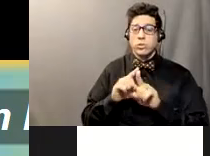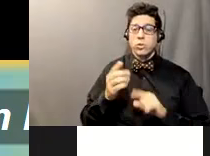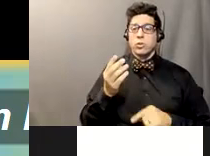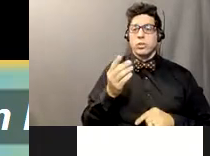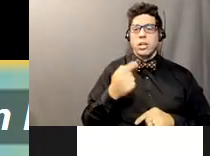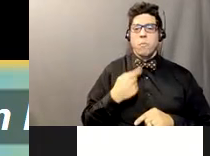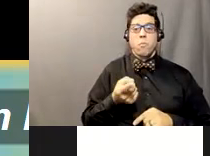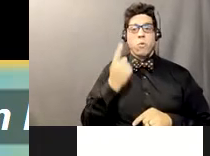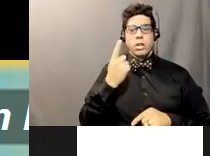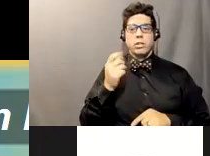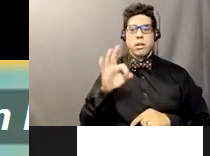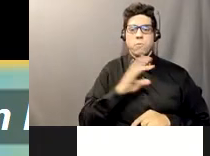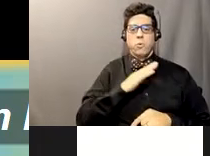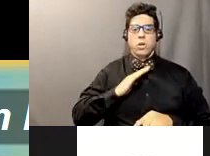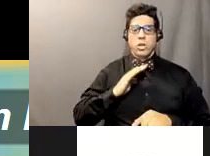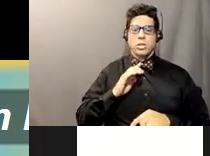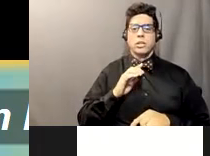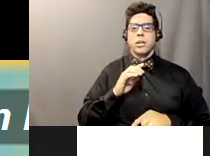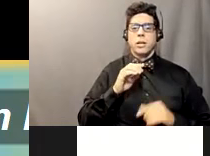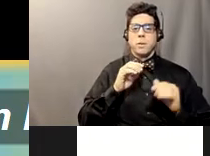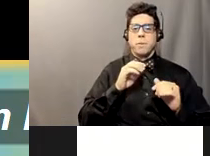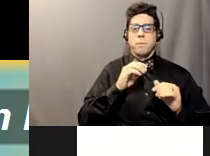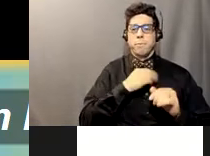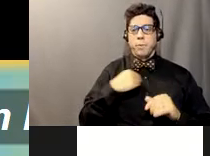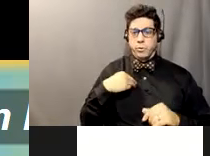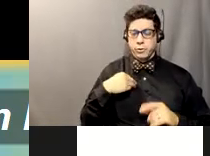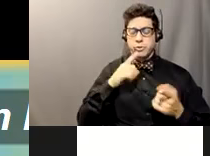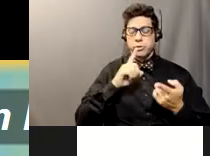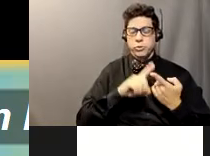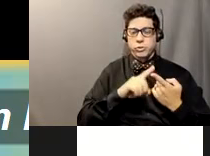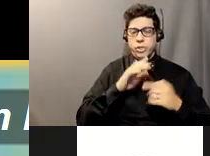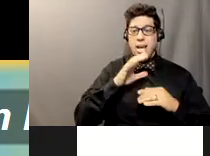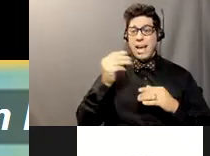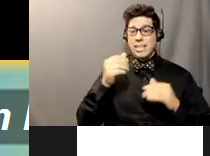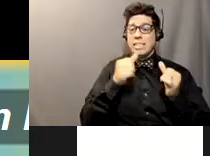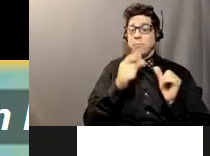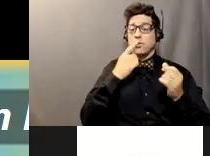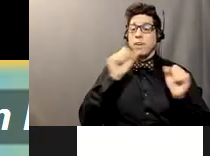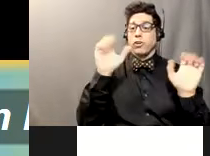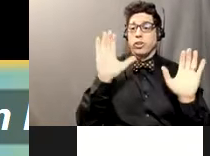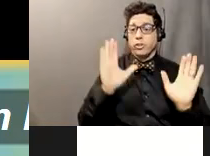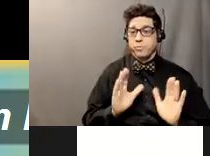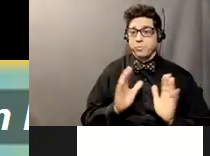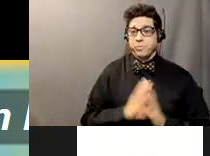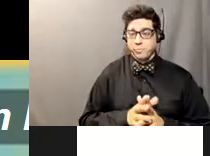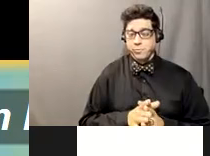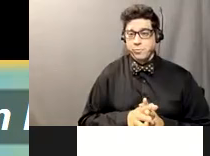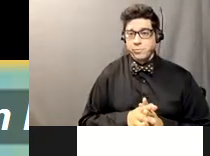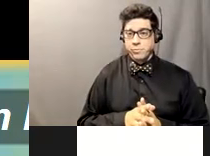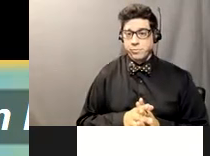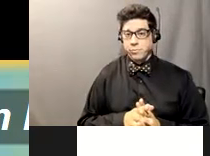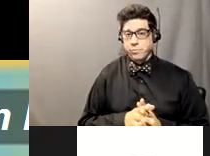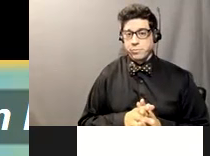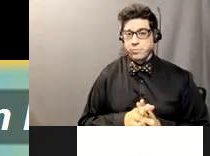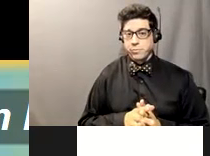Association of Suicidology, and I'm an attempt survivor. So I'm excited to talk to you about the Effective Messaging Subcommittee.